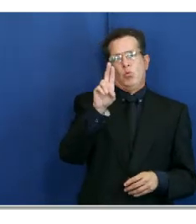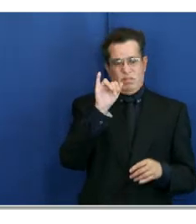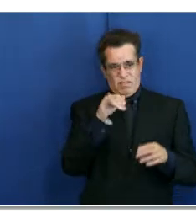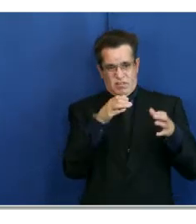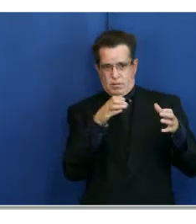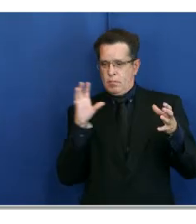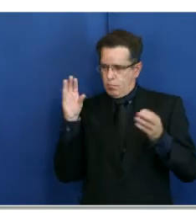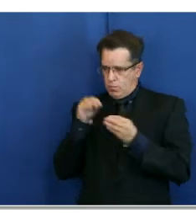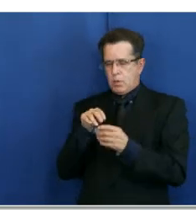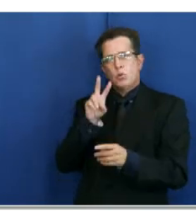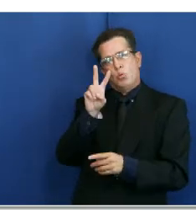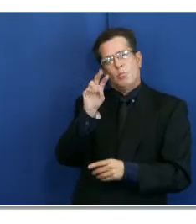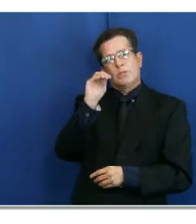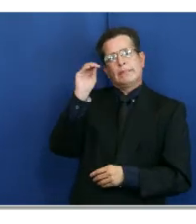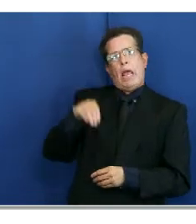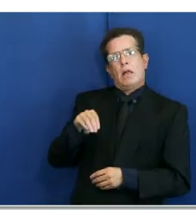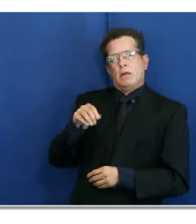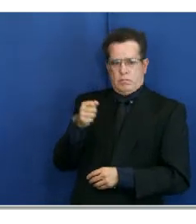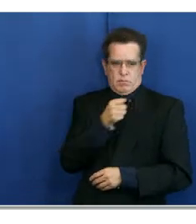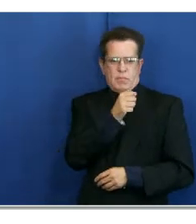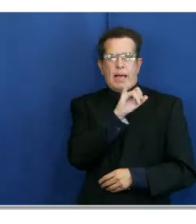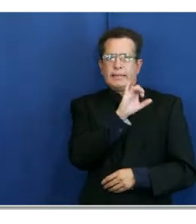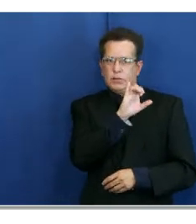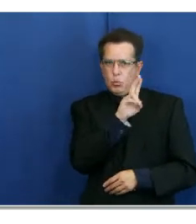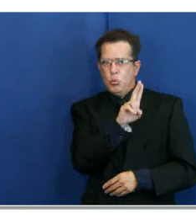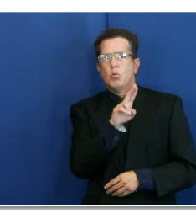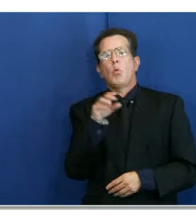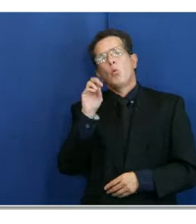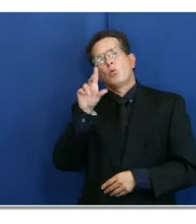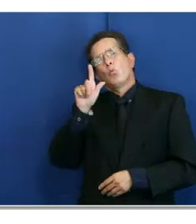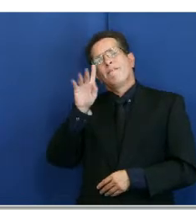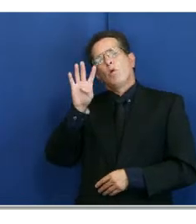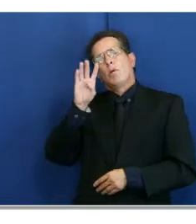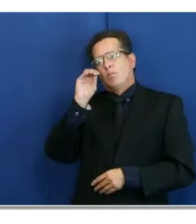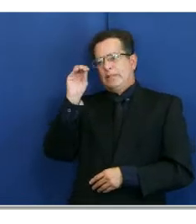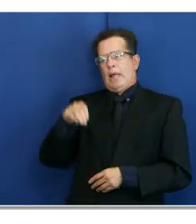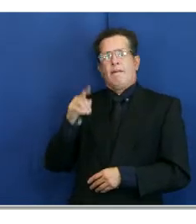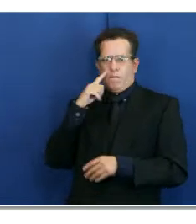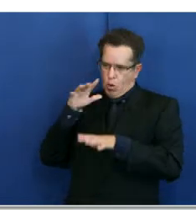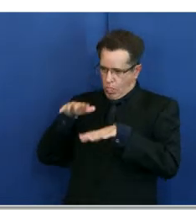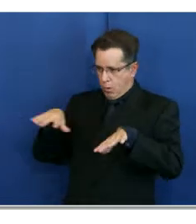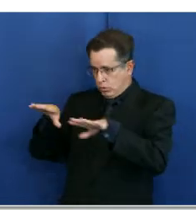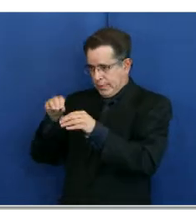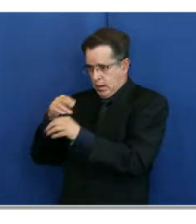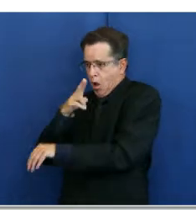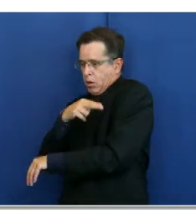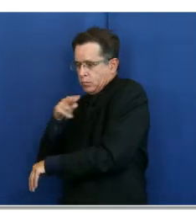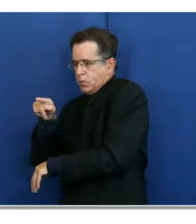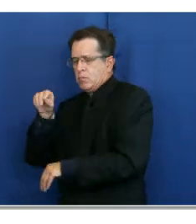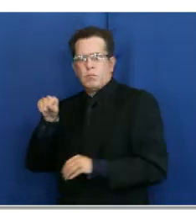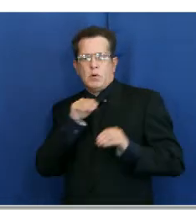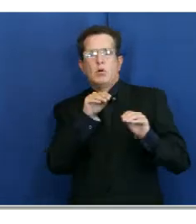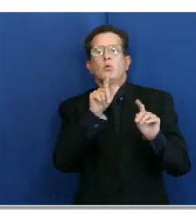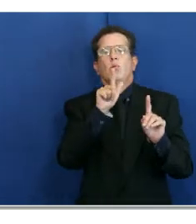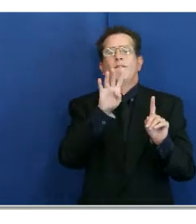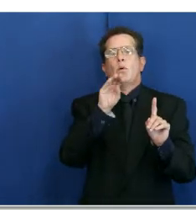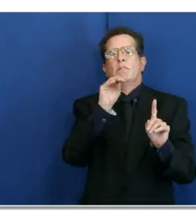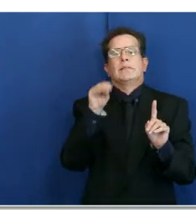is 2% of the total number of cases and 24% of the total number of those hospitalized.